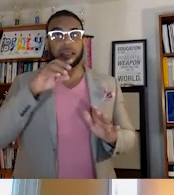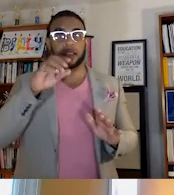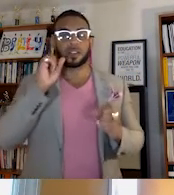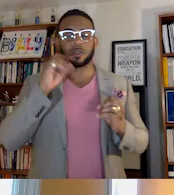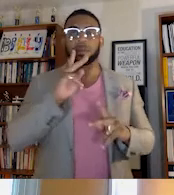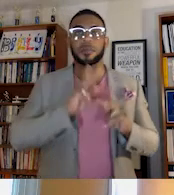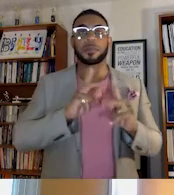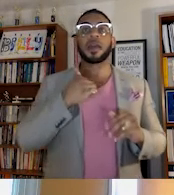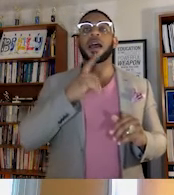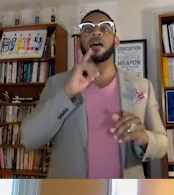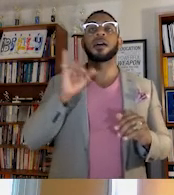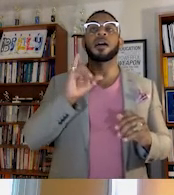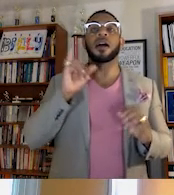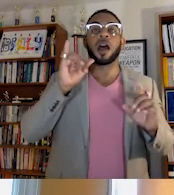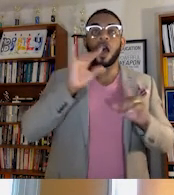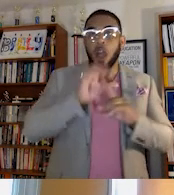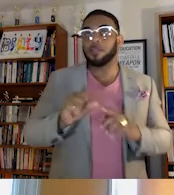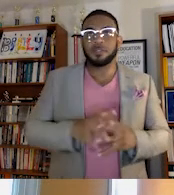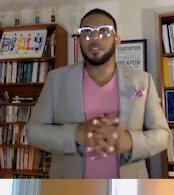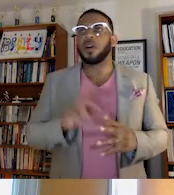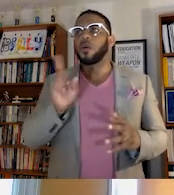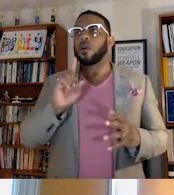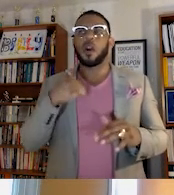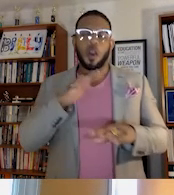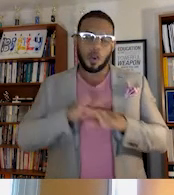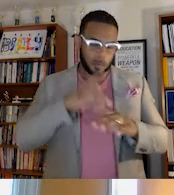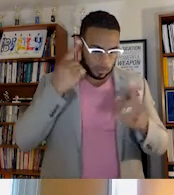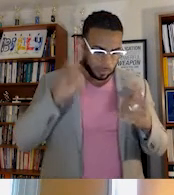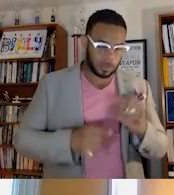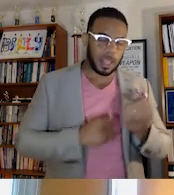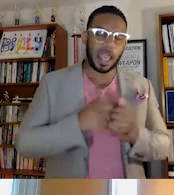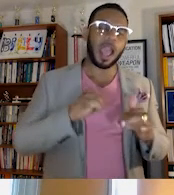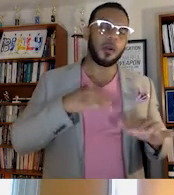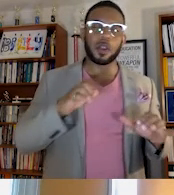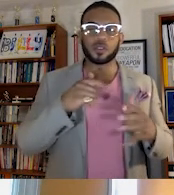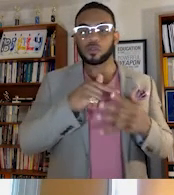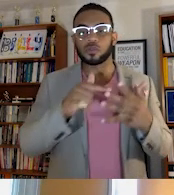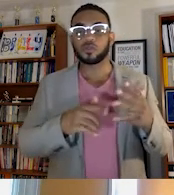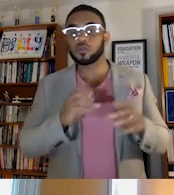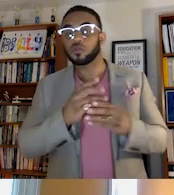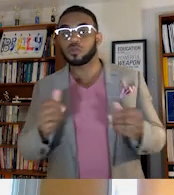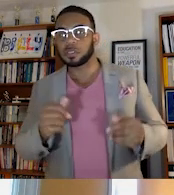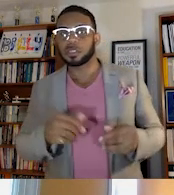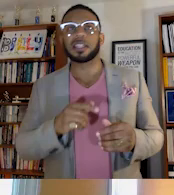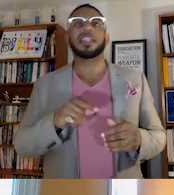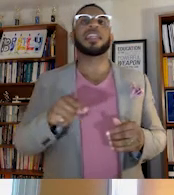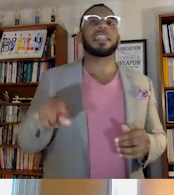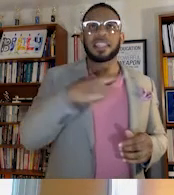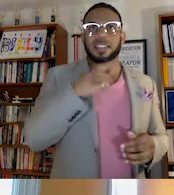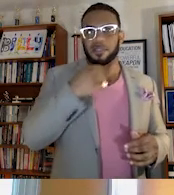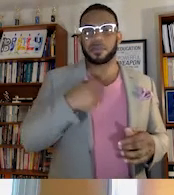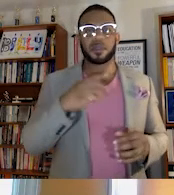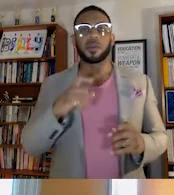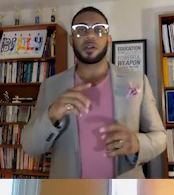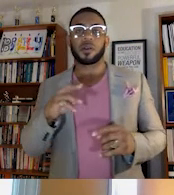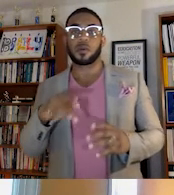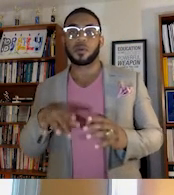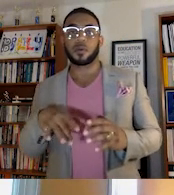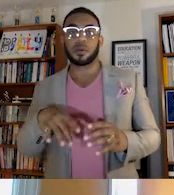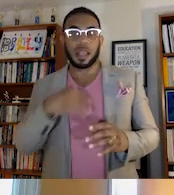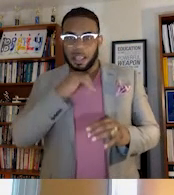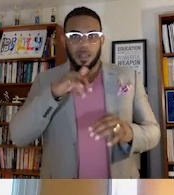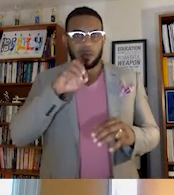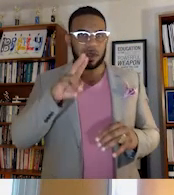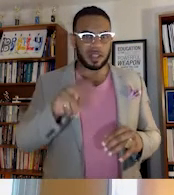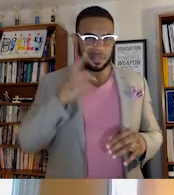people. And I was like, awesome, like we're on board, like here's how we could do this solution. And they told me, they're like, Labrina, we can't